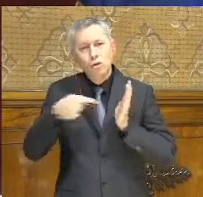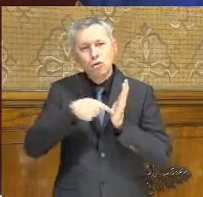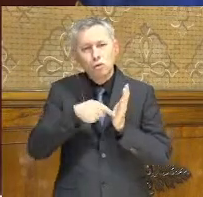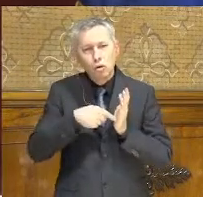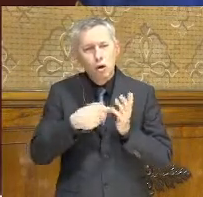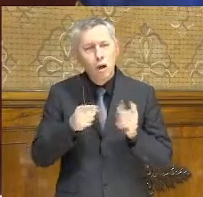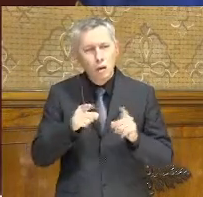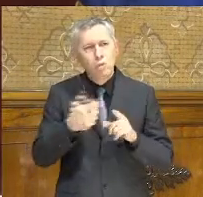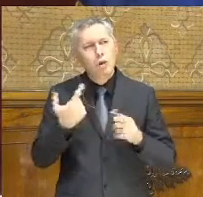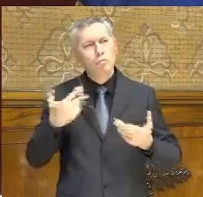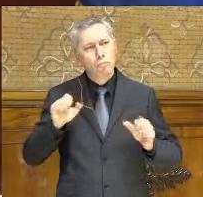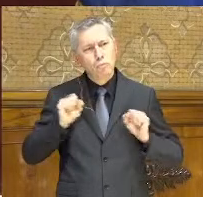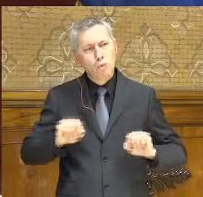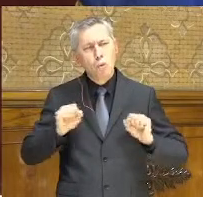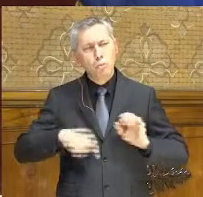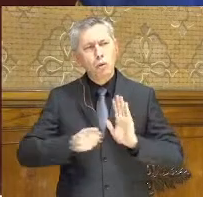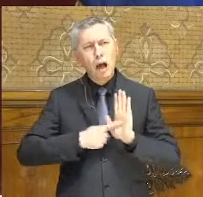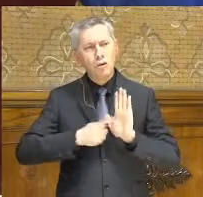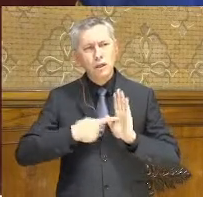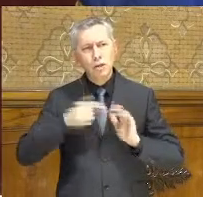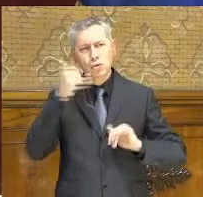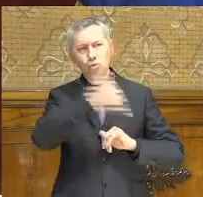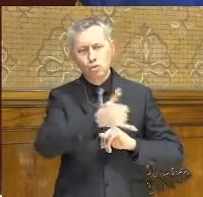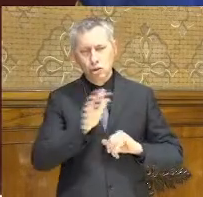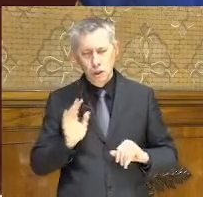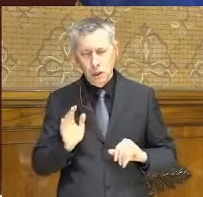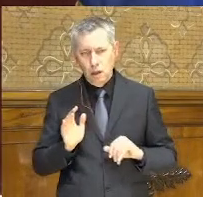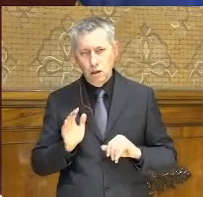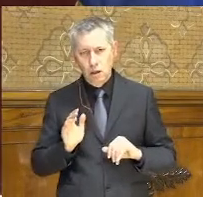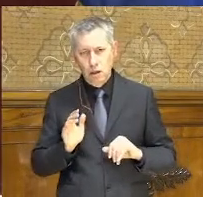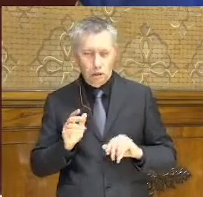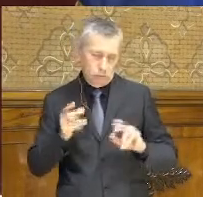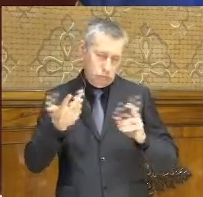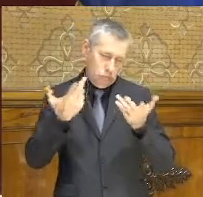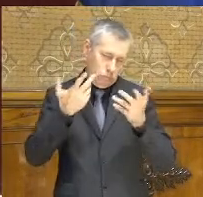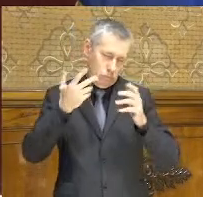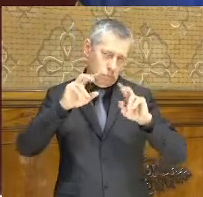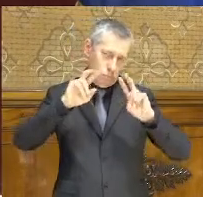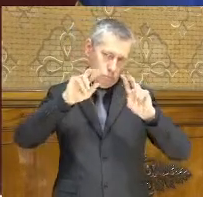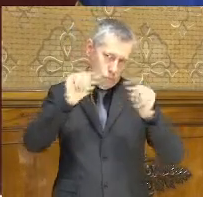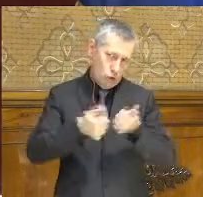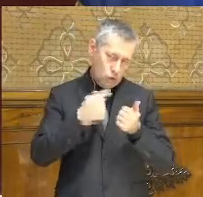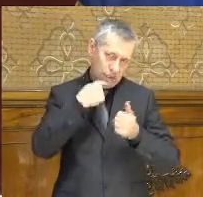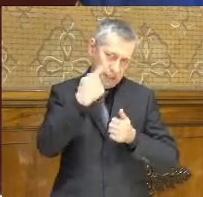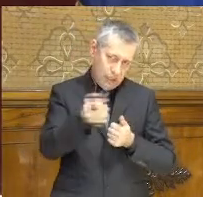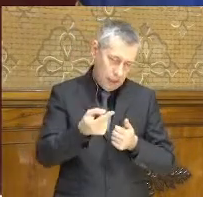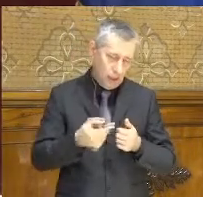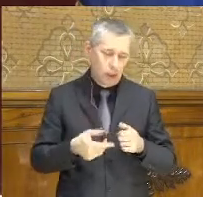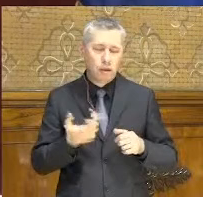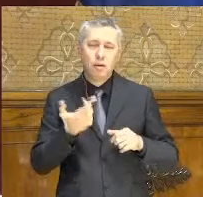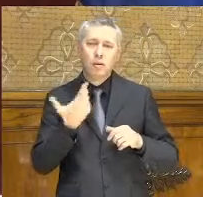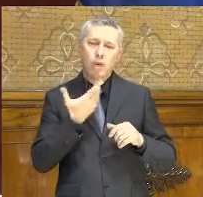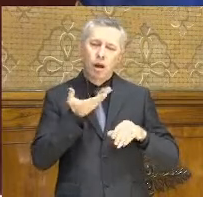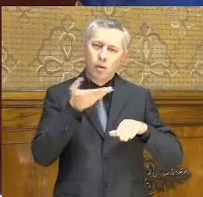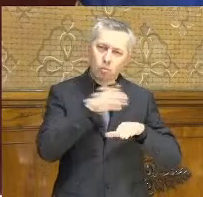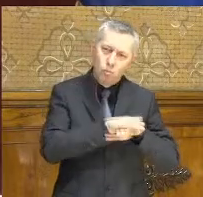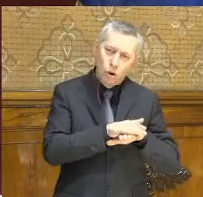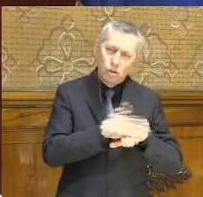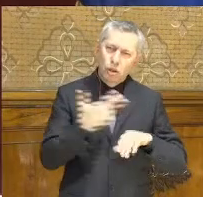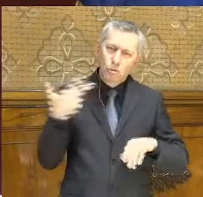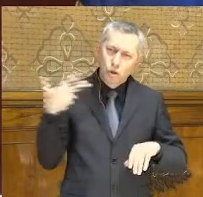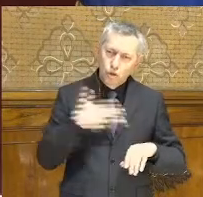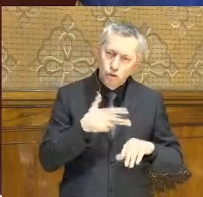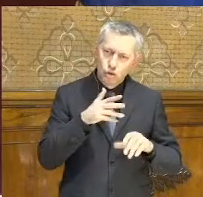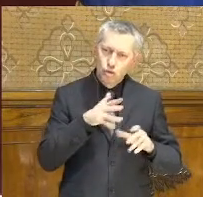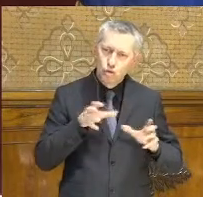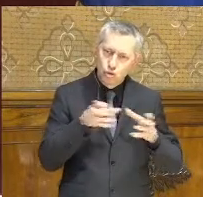sense, the right of social death, not only death, which in fact